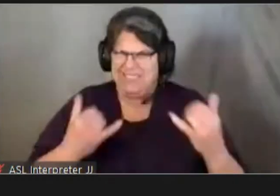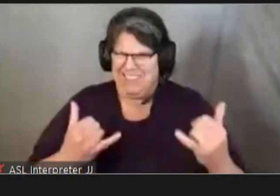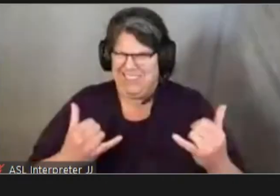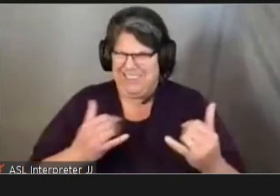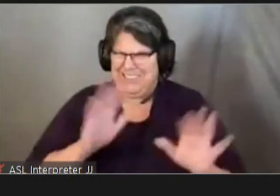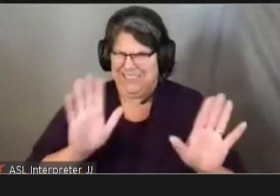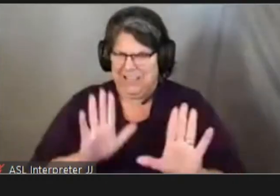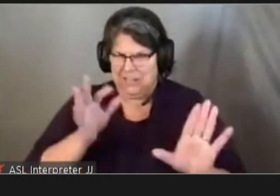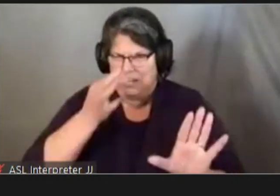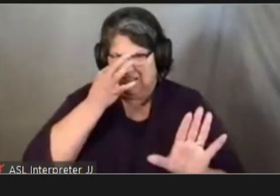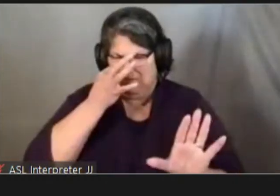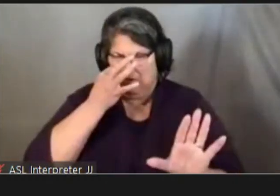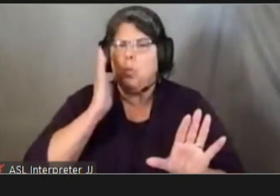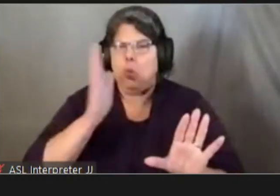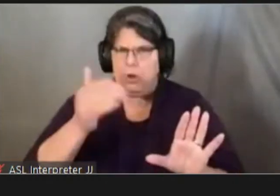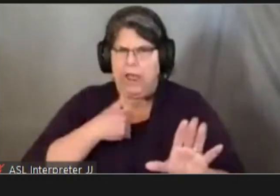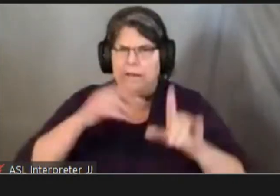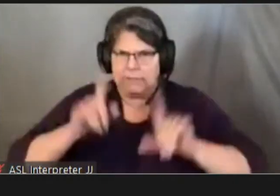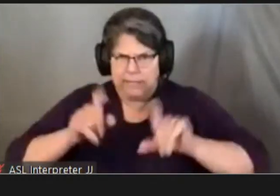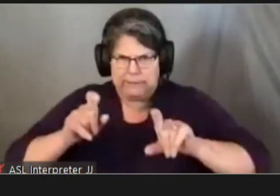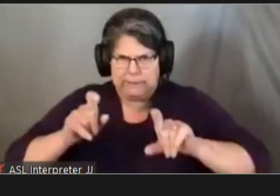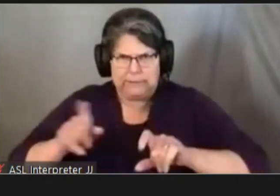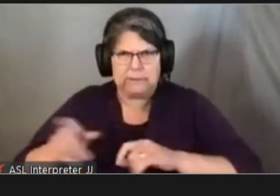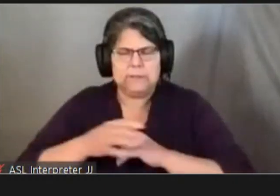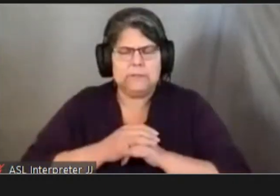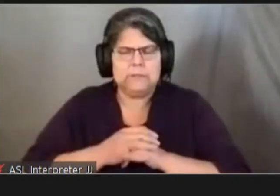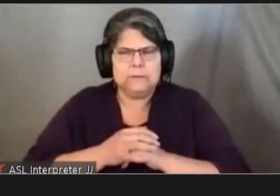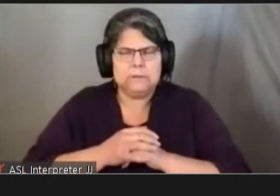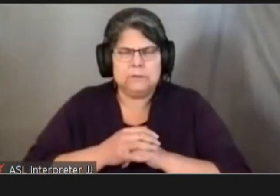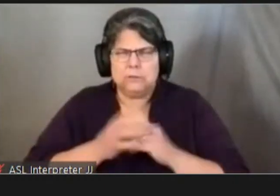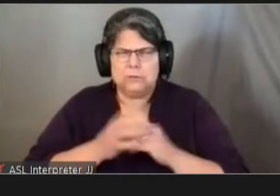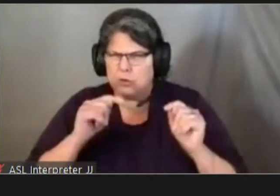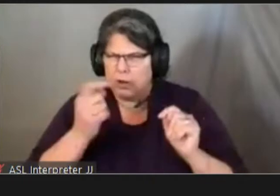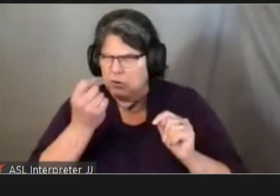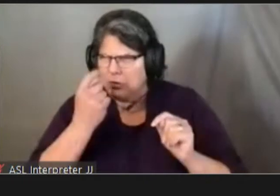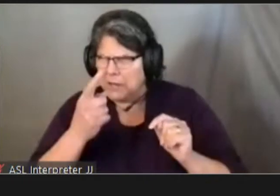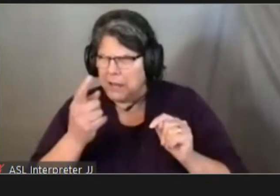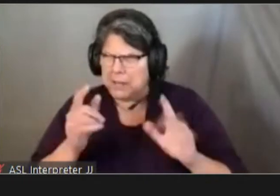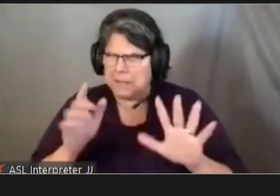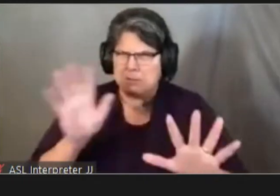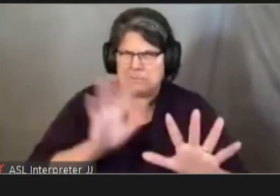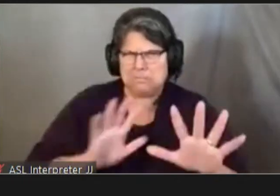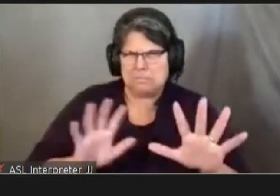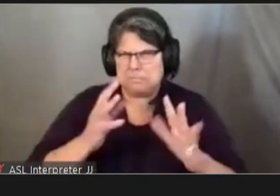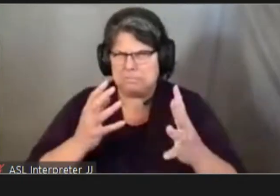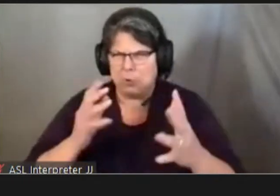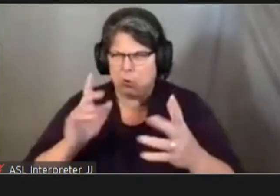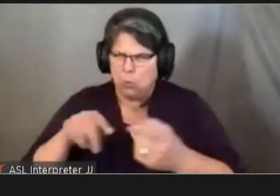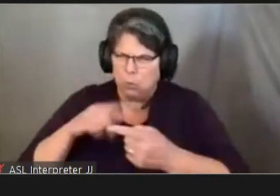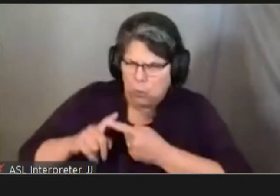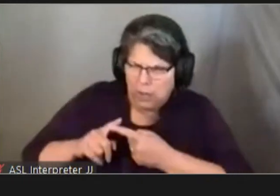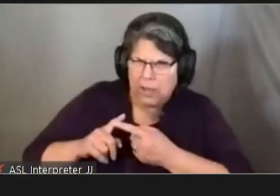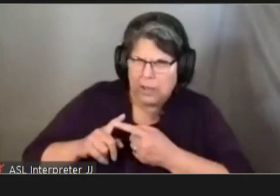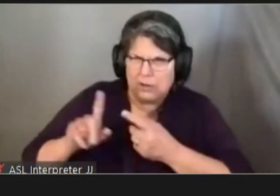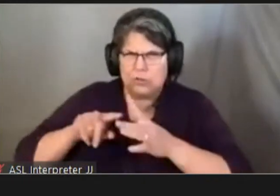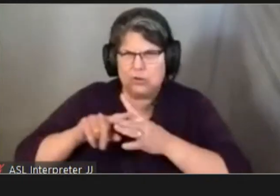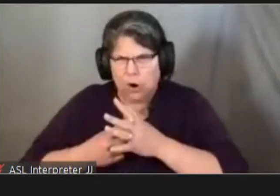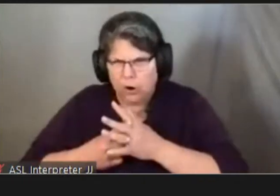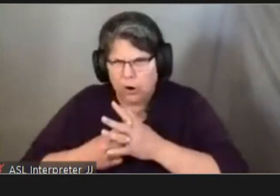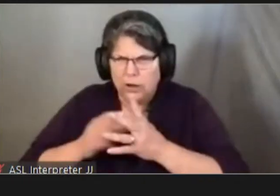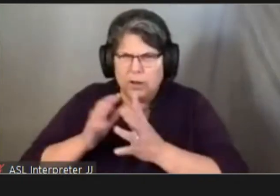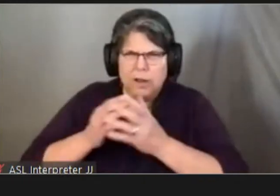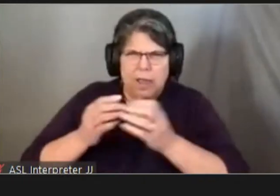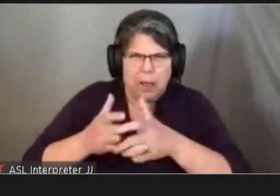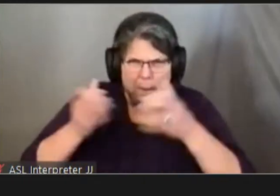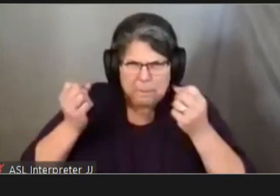Sunday. And so just trying to get a handle on the time frame and the scope of the outbreak, I was